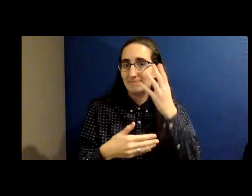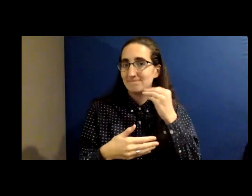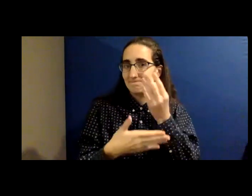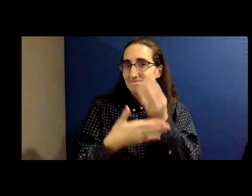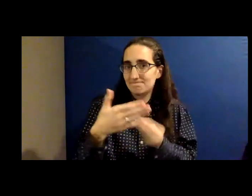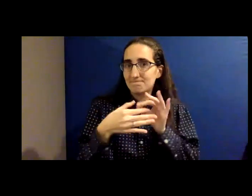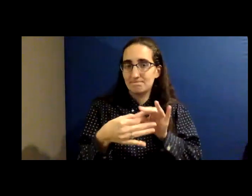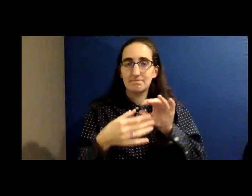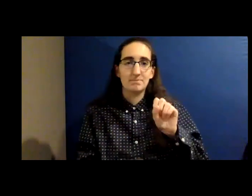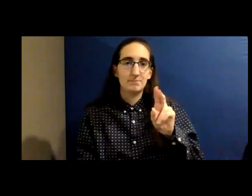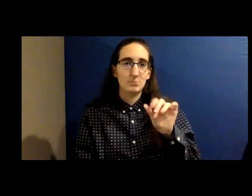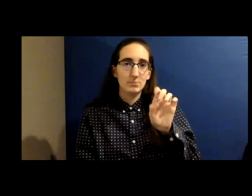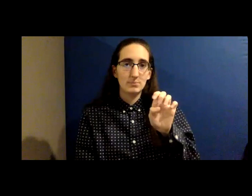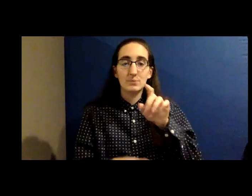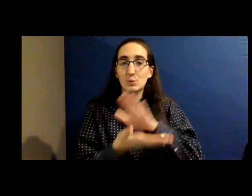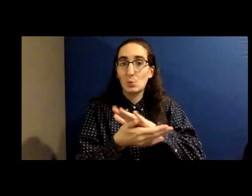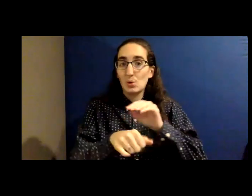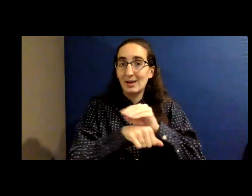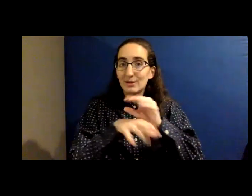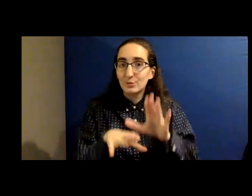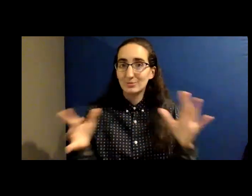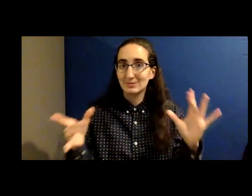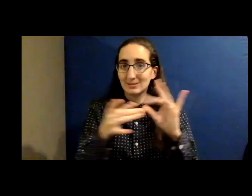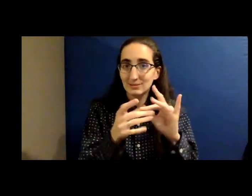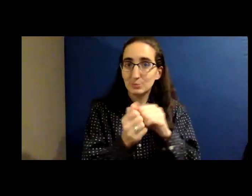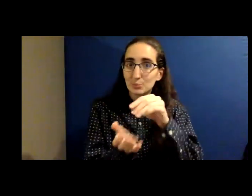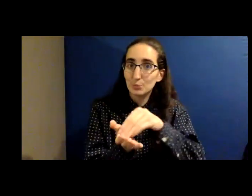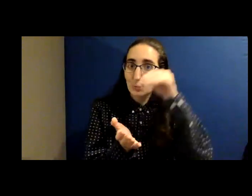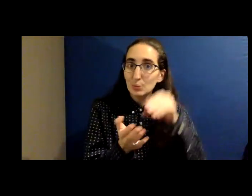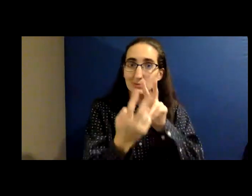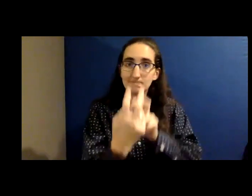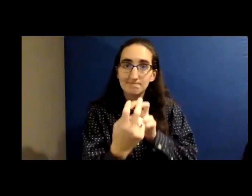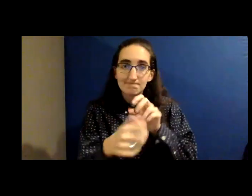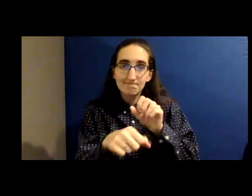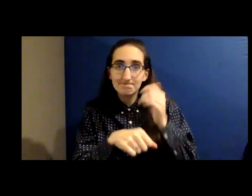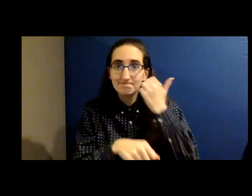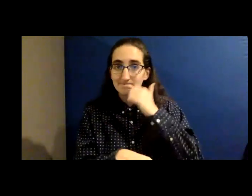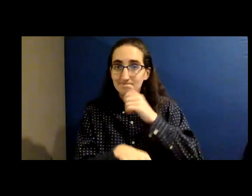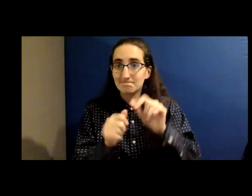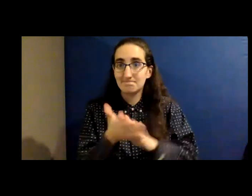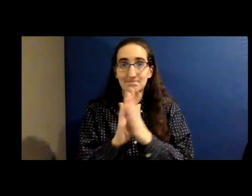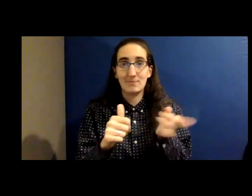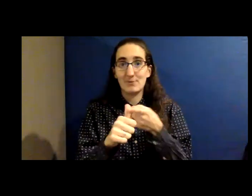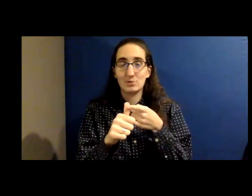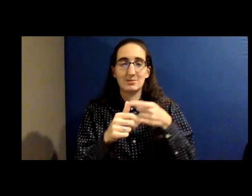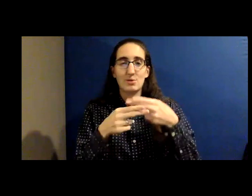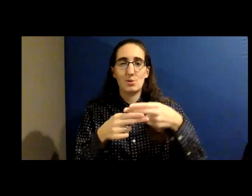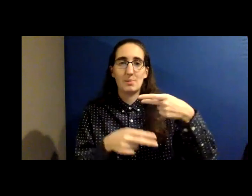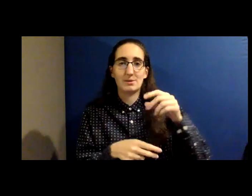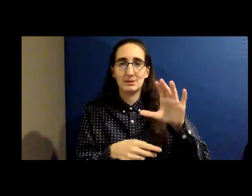suicide. We have school counselors that connect with students every day and can certainly be that first point of